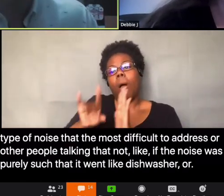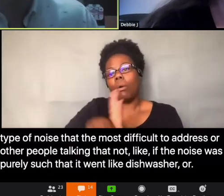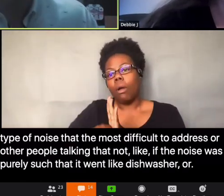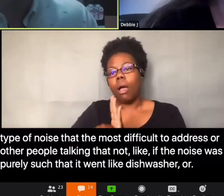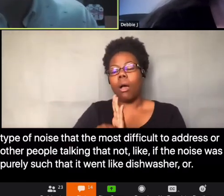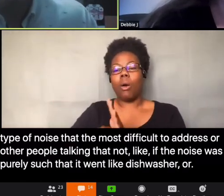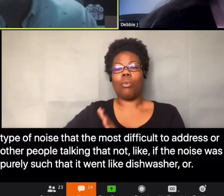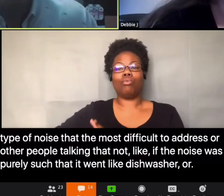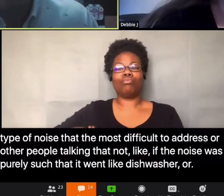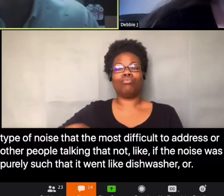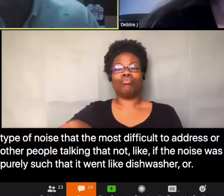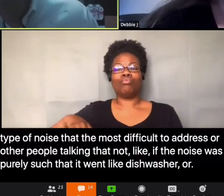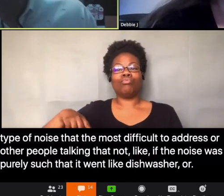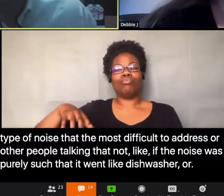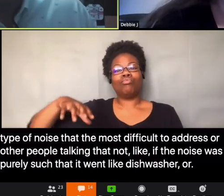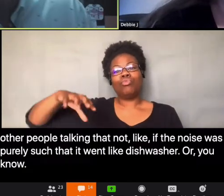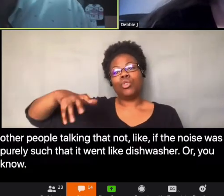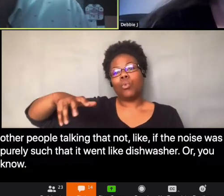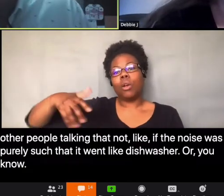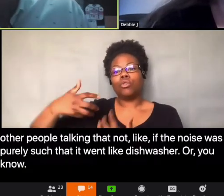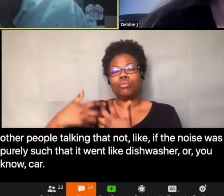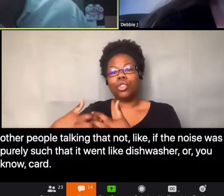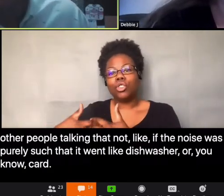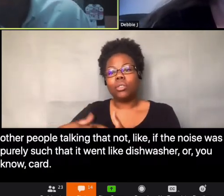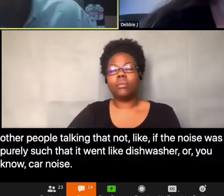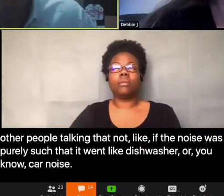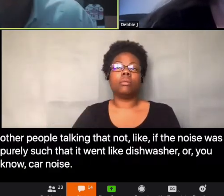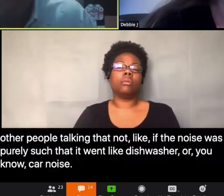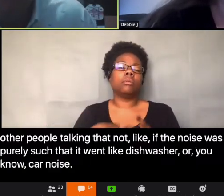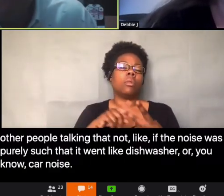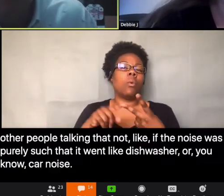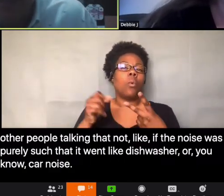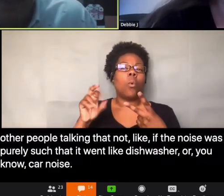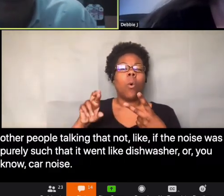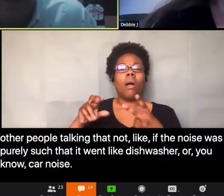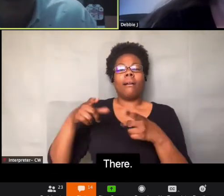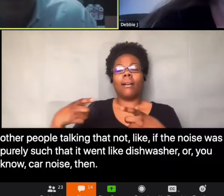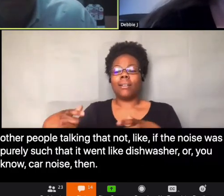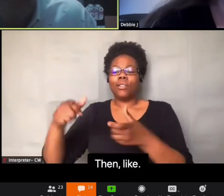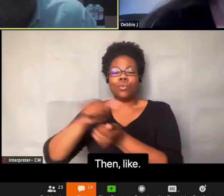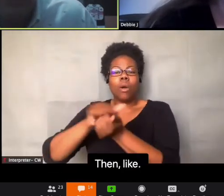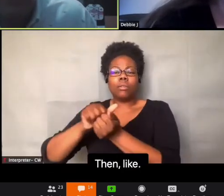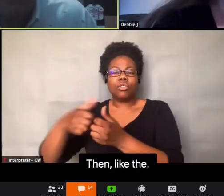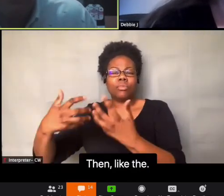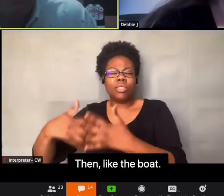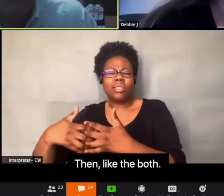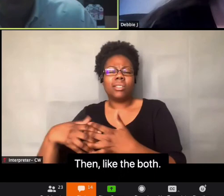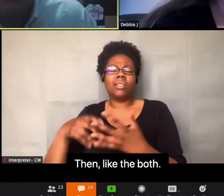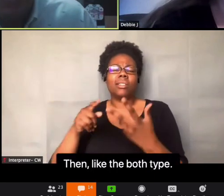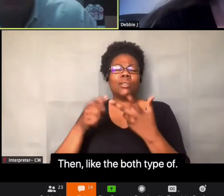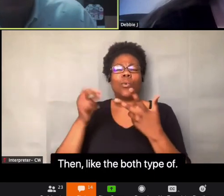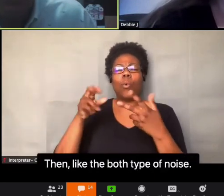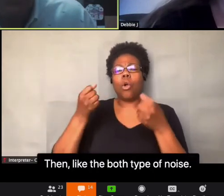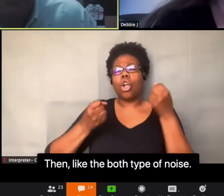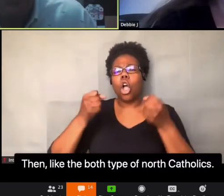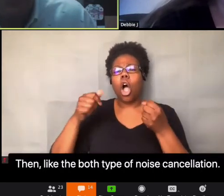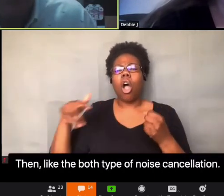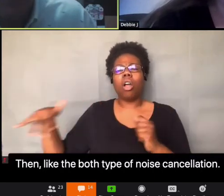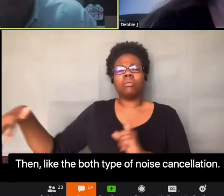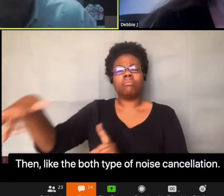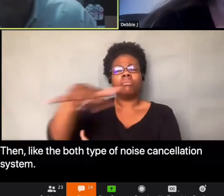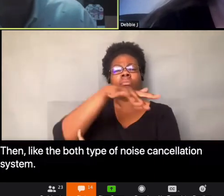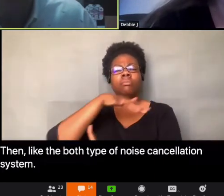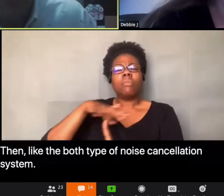or the car noise, then like the Bose type of noise cancellation